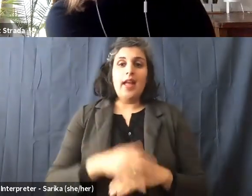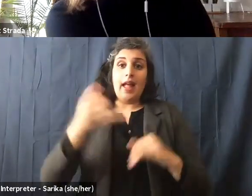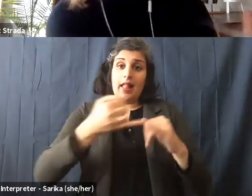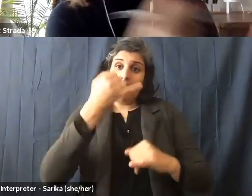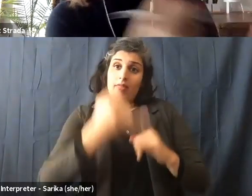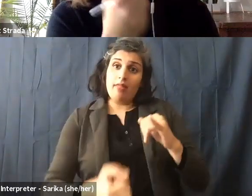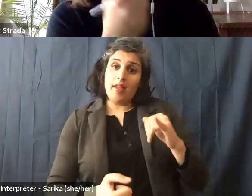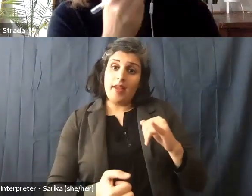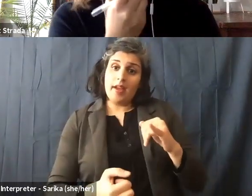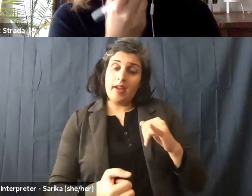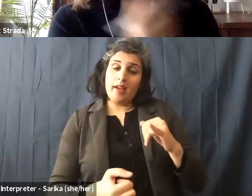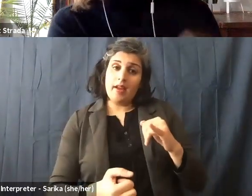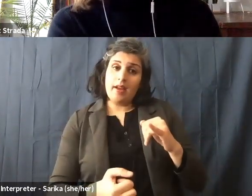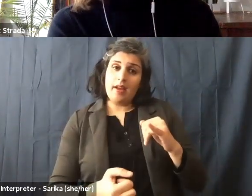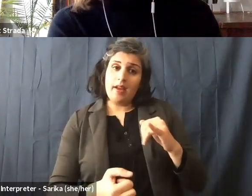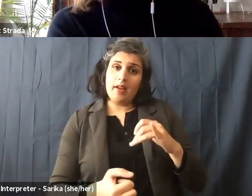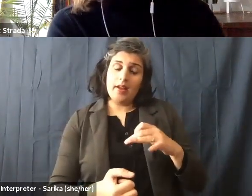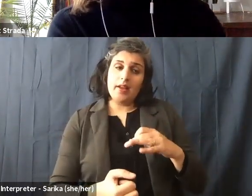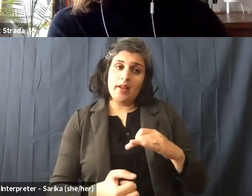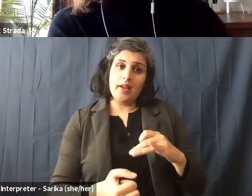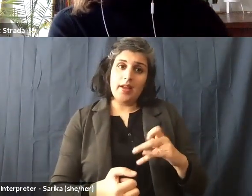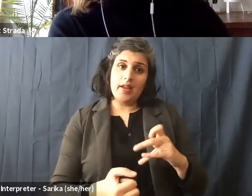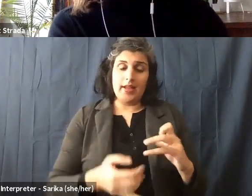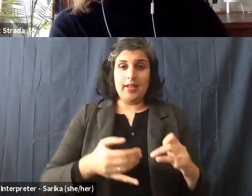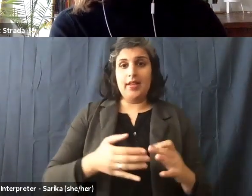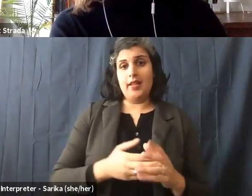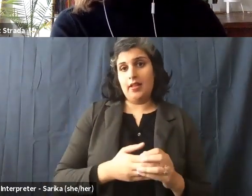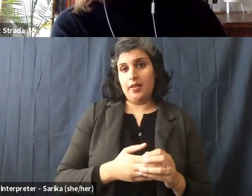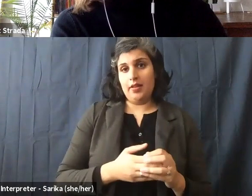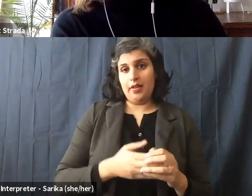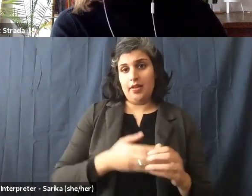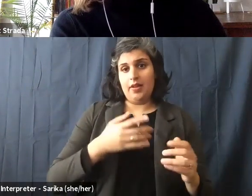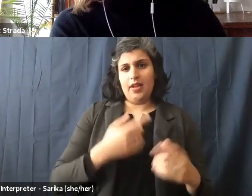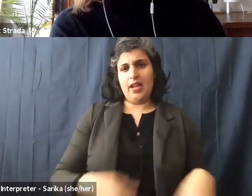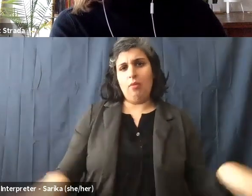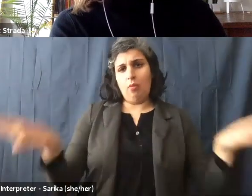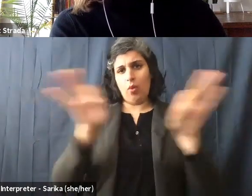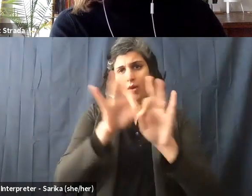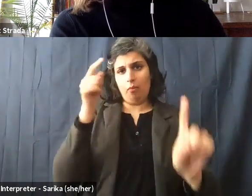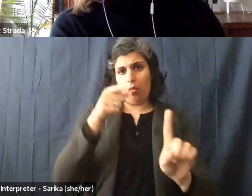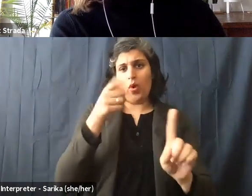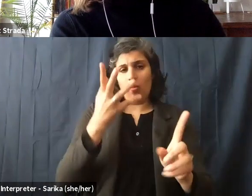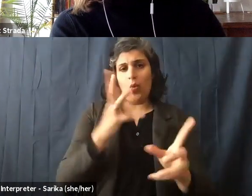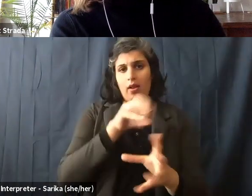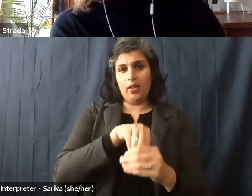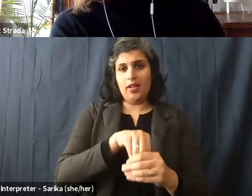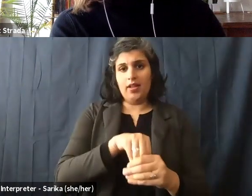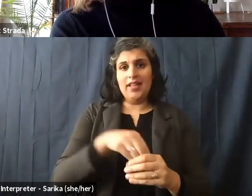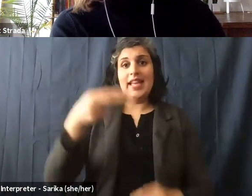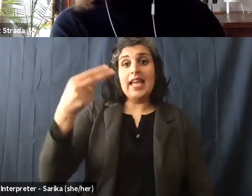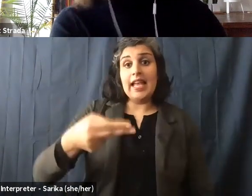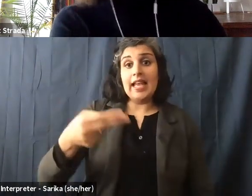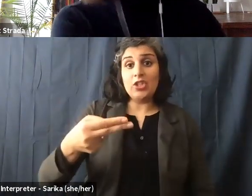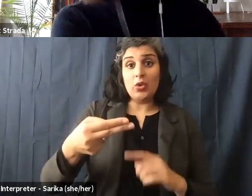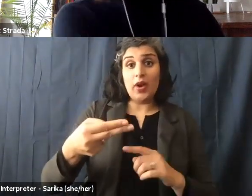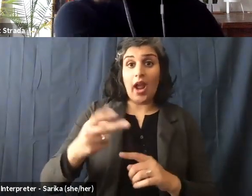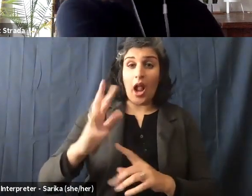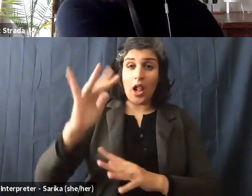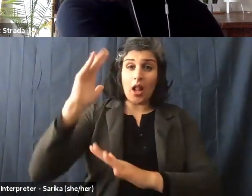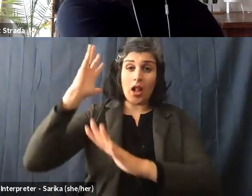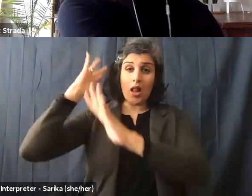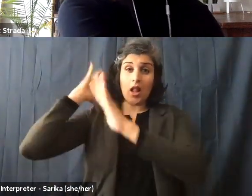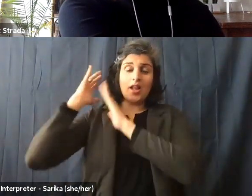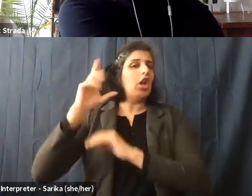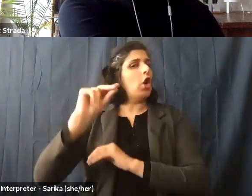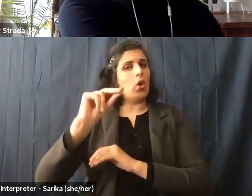in my intervention was the notion that history isn't in the past, right? And